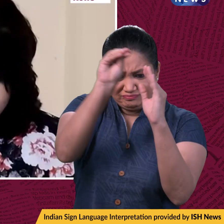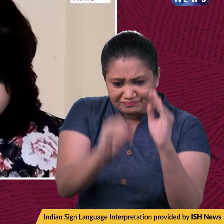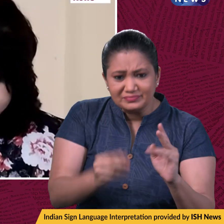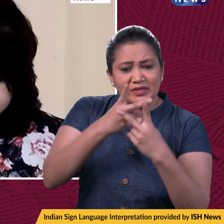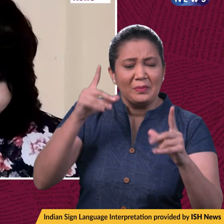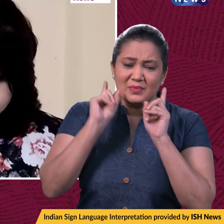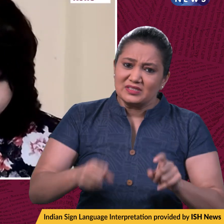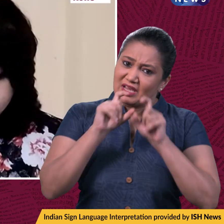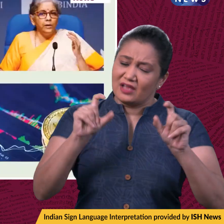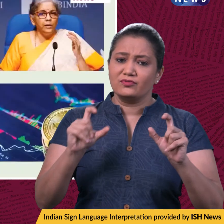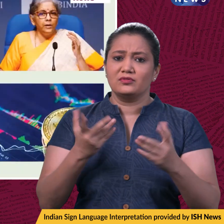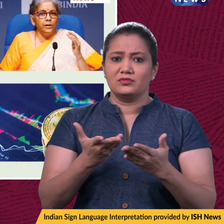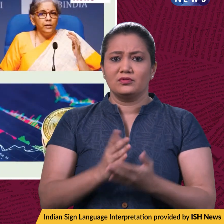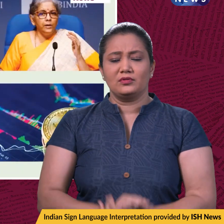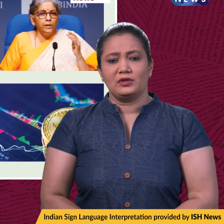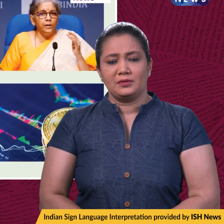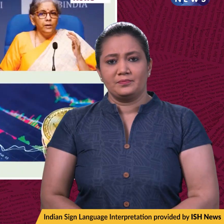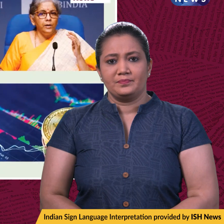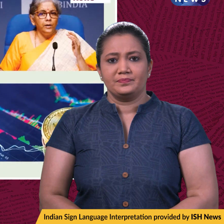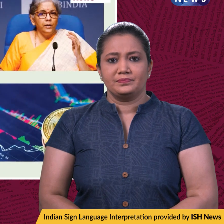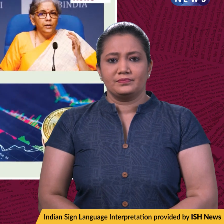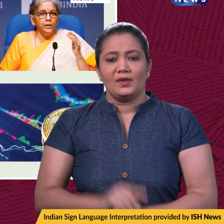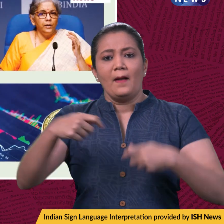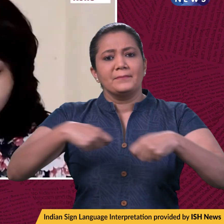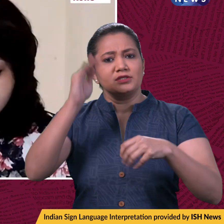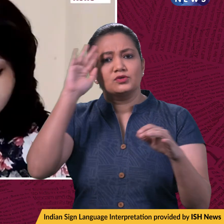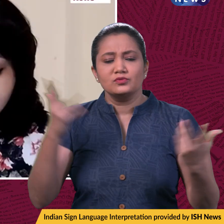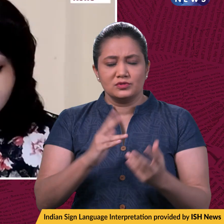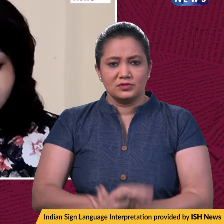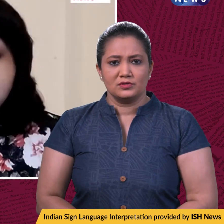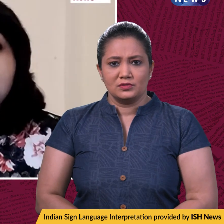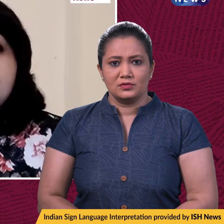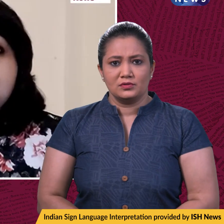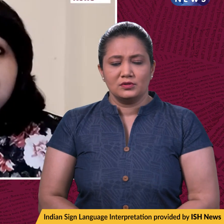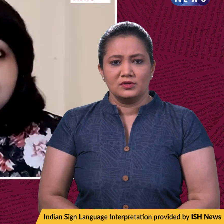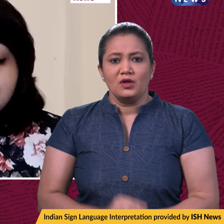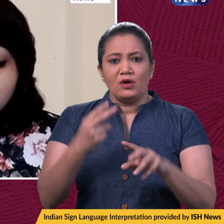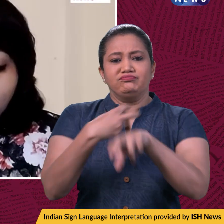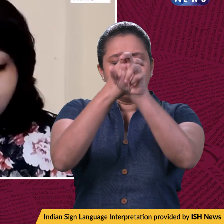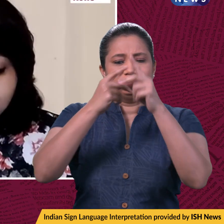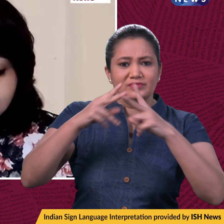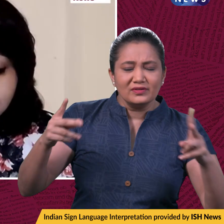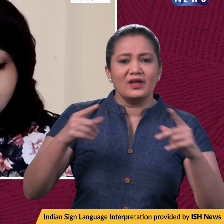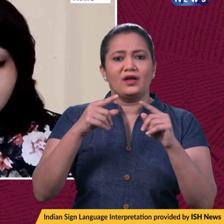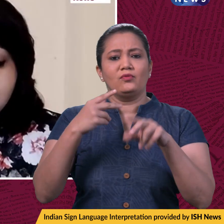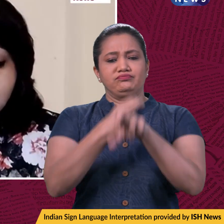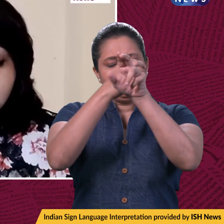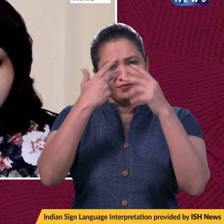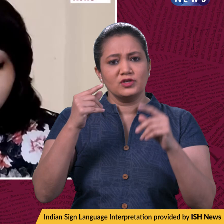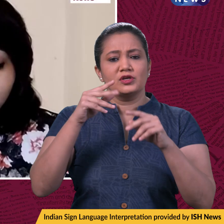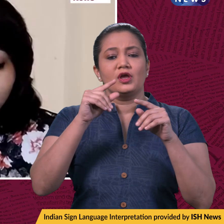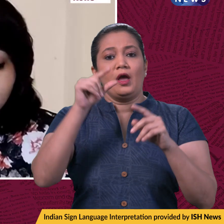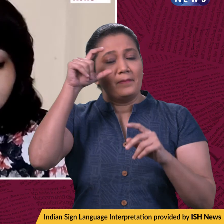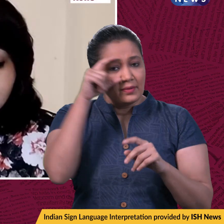end quote. And on to business news right now. In a virtual summit with US President Joe Biden,